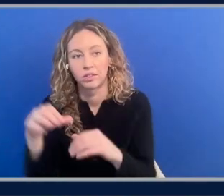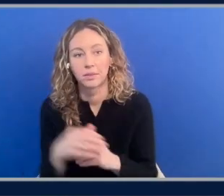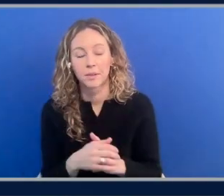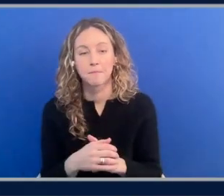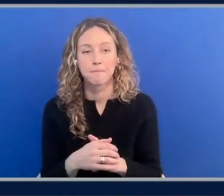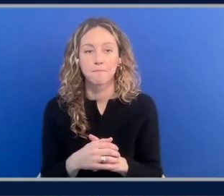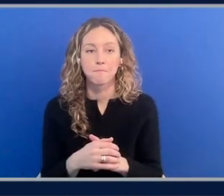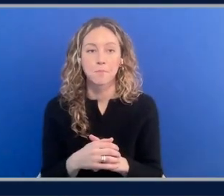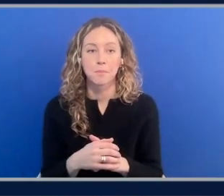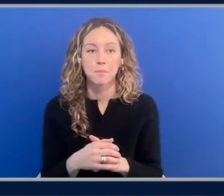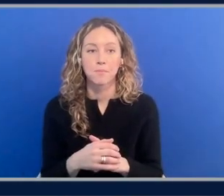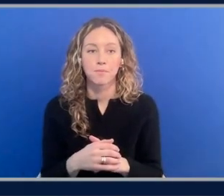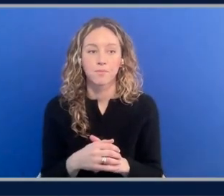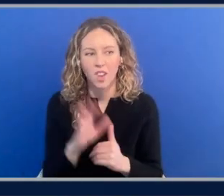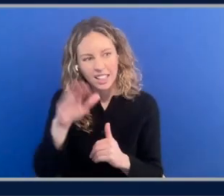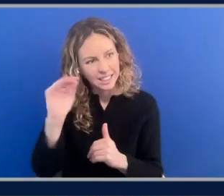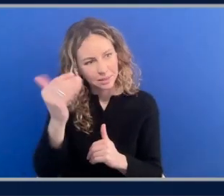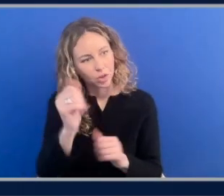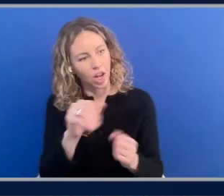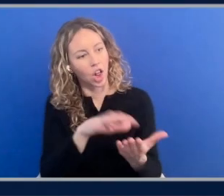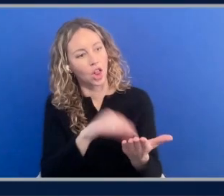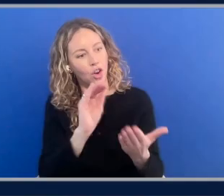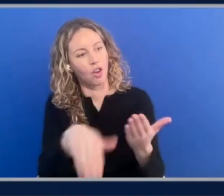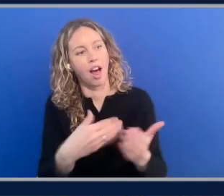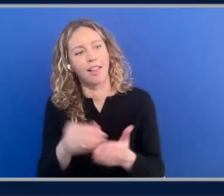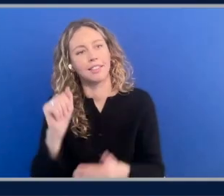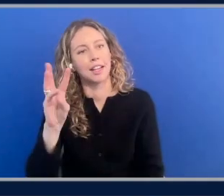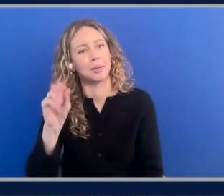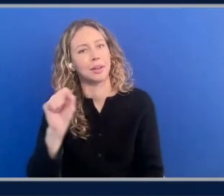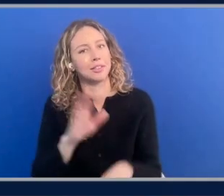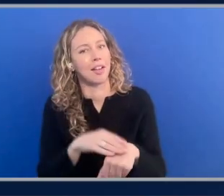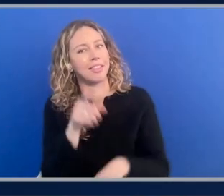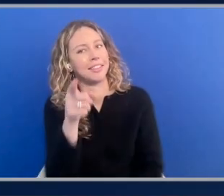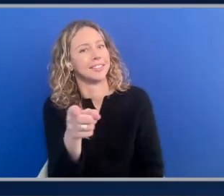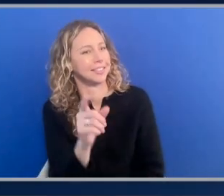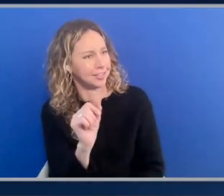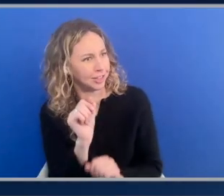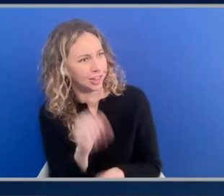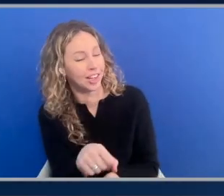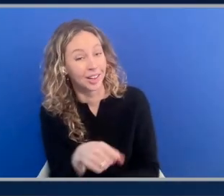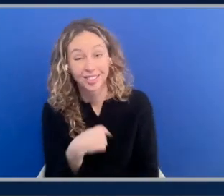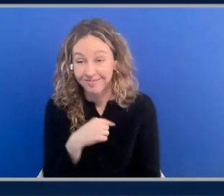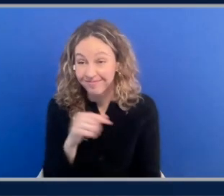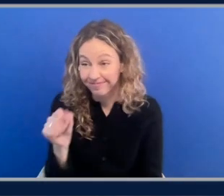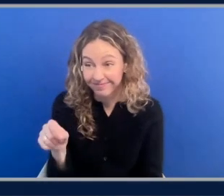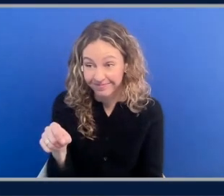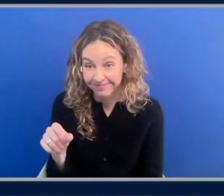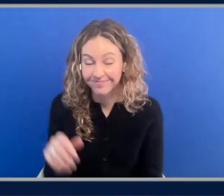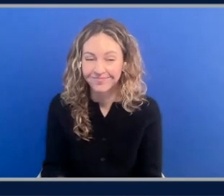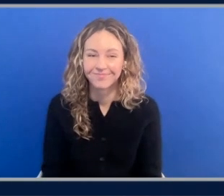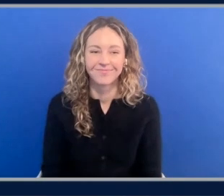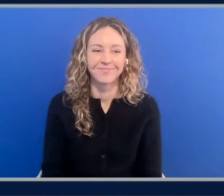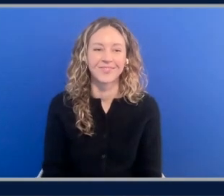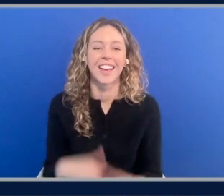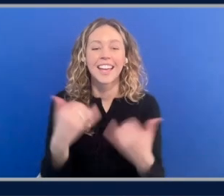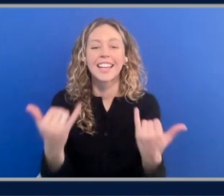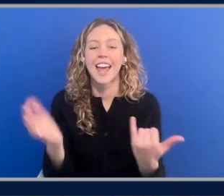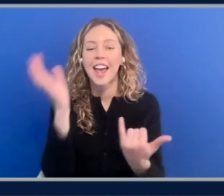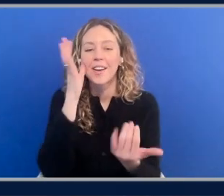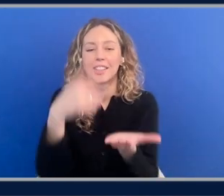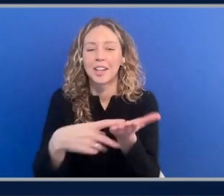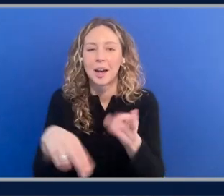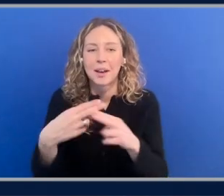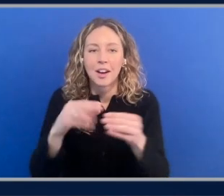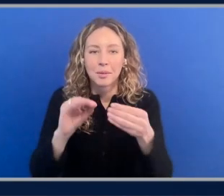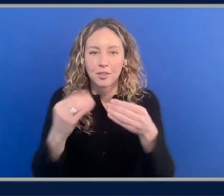like you could learn the entirety of AWS on this platform. Yeah. Okay, now that we paid the bills. All right, so let's go ahead and go down to step 4. You